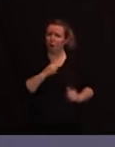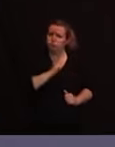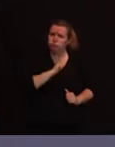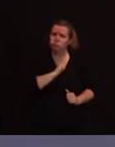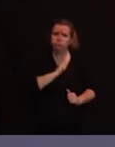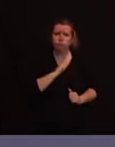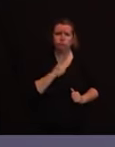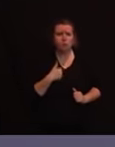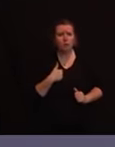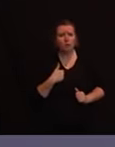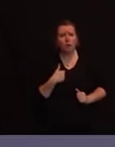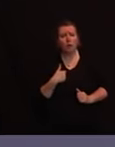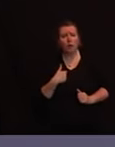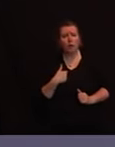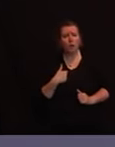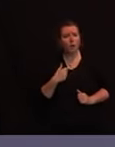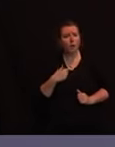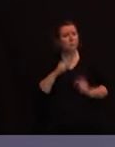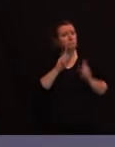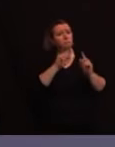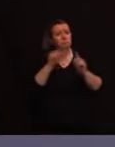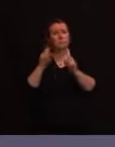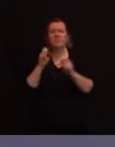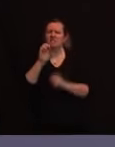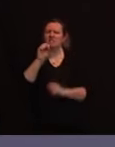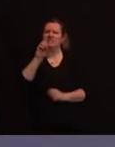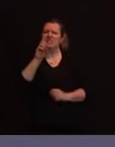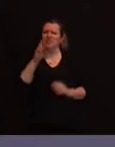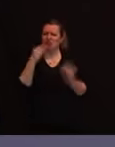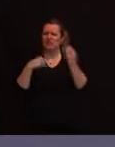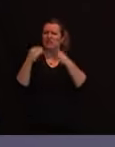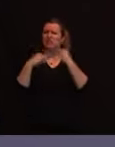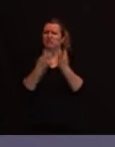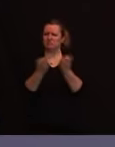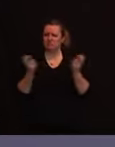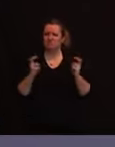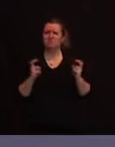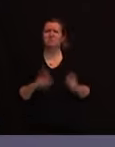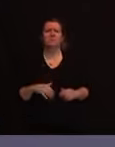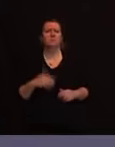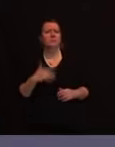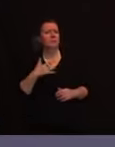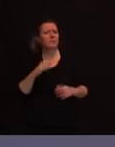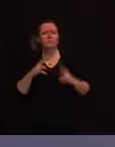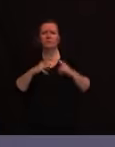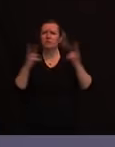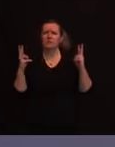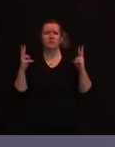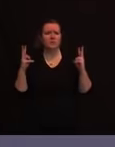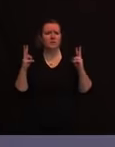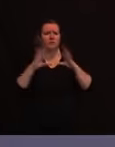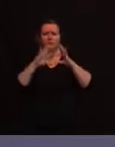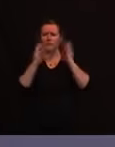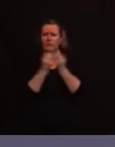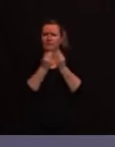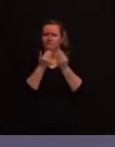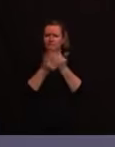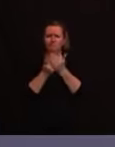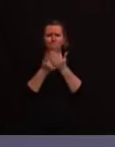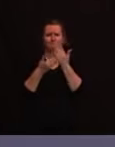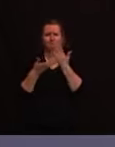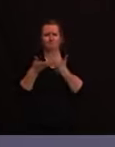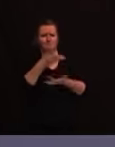in countless Seders, particularly given how communal and how family-oriented and how much of a